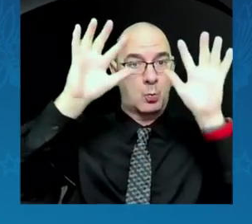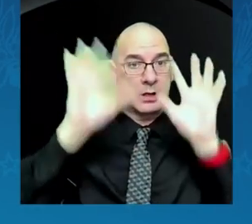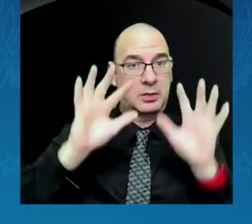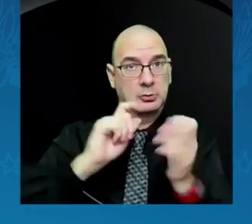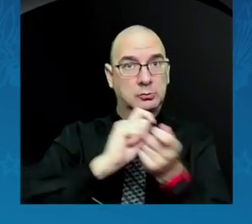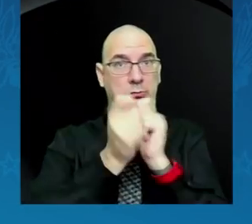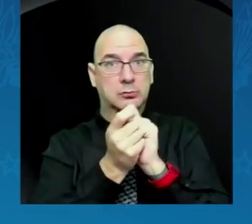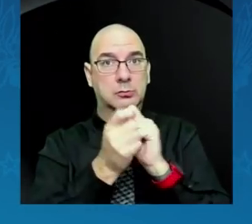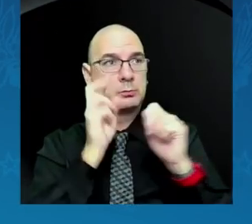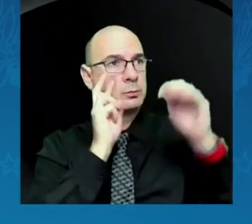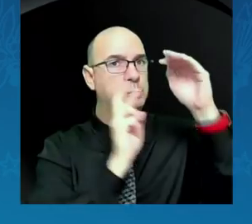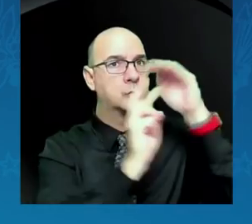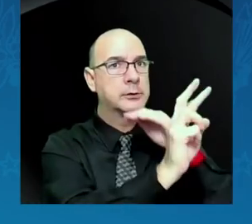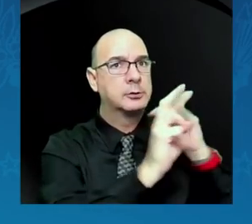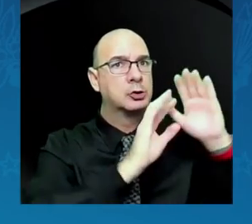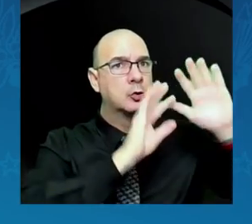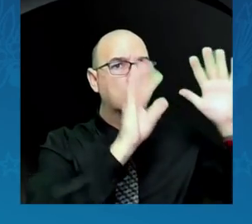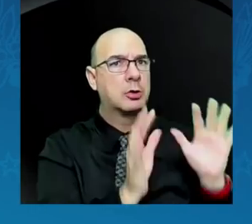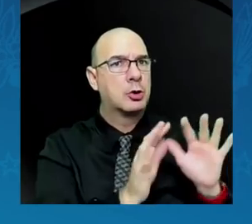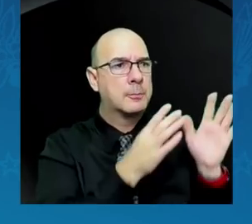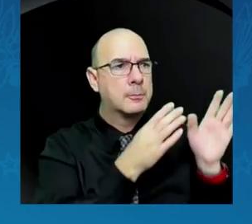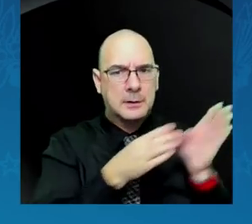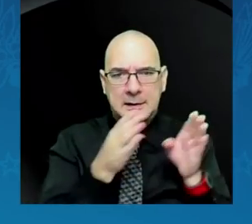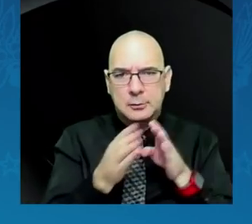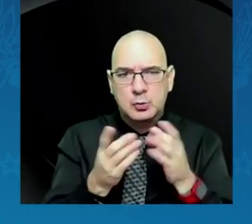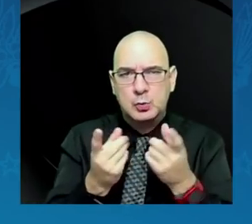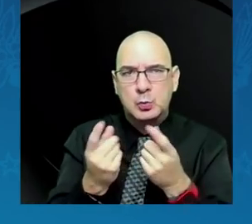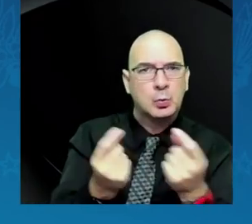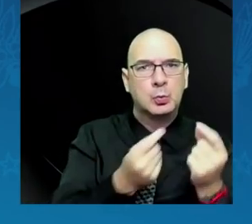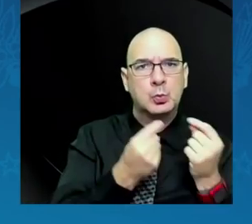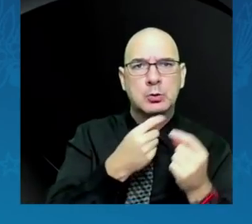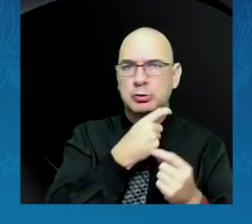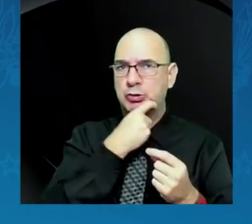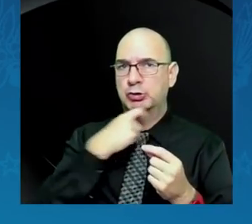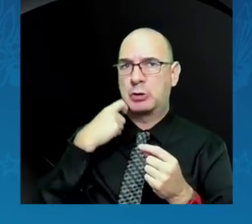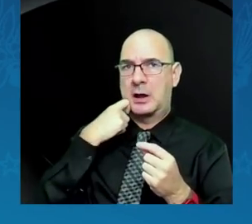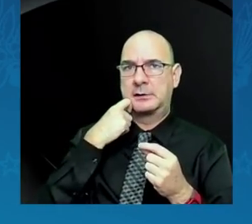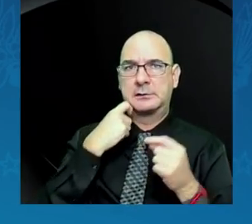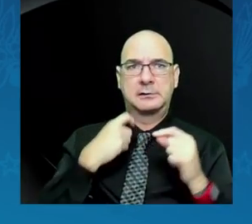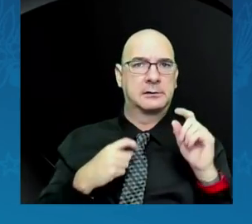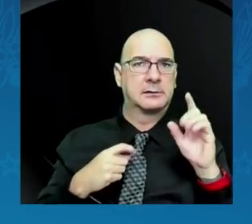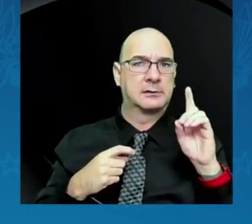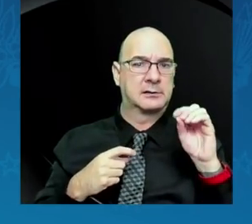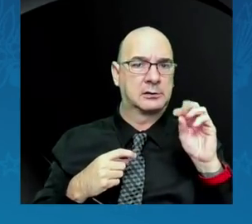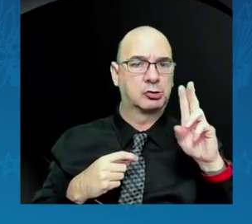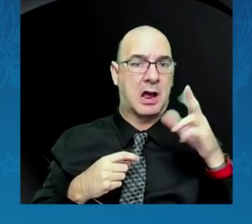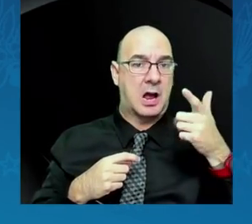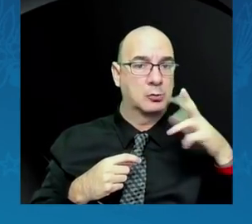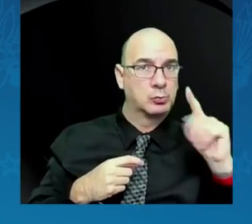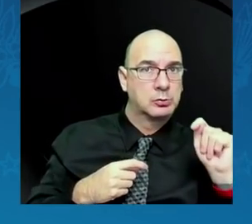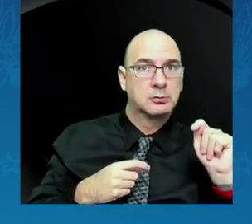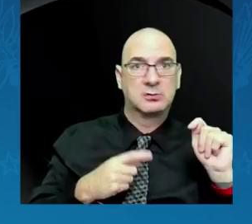drought, which directly affect the farmers of America and farmers around the world.